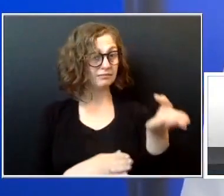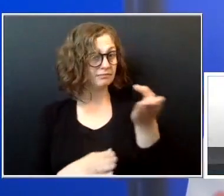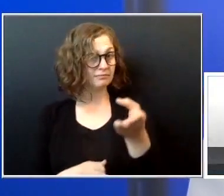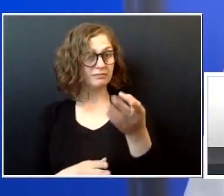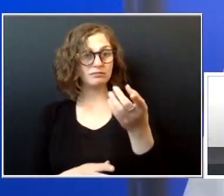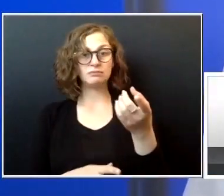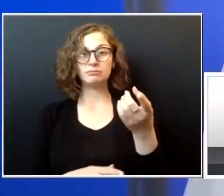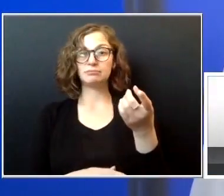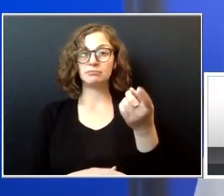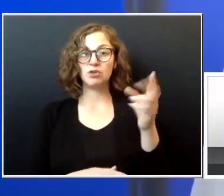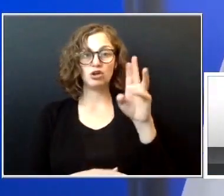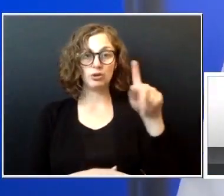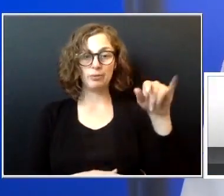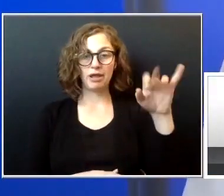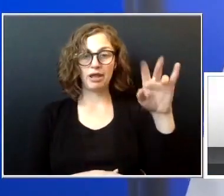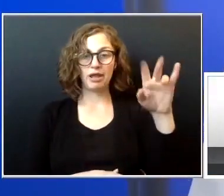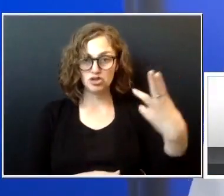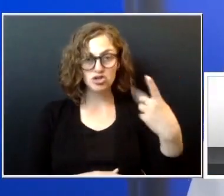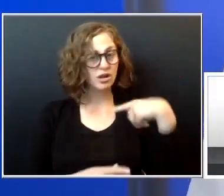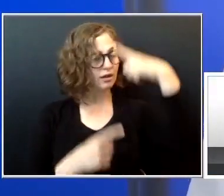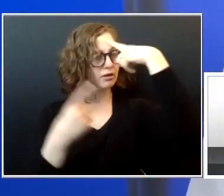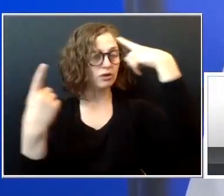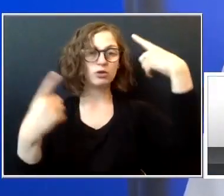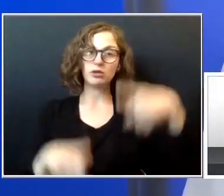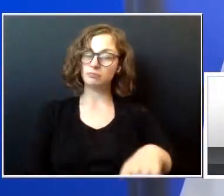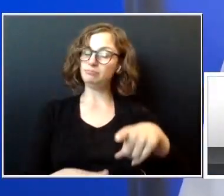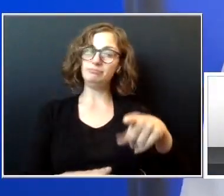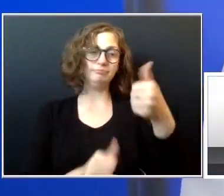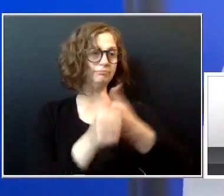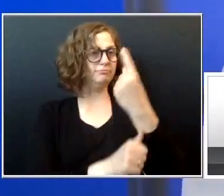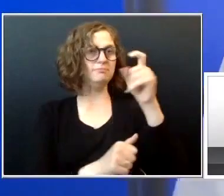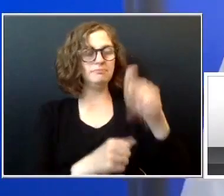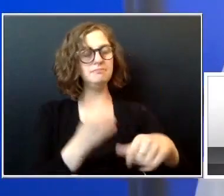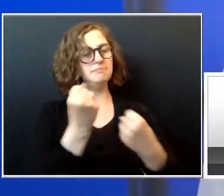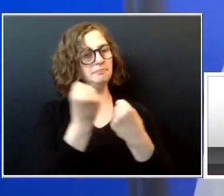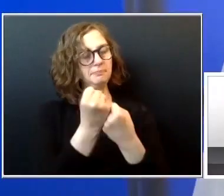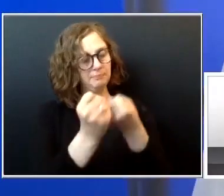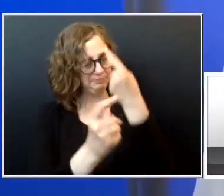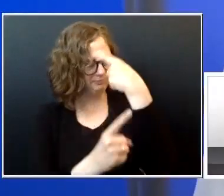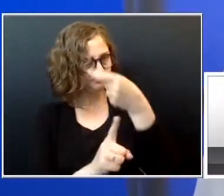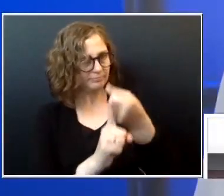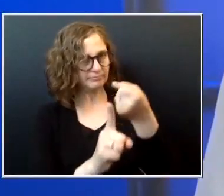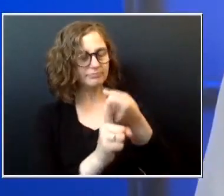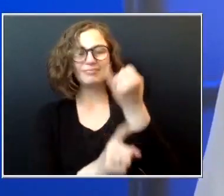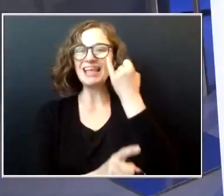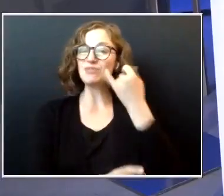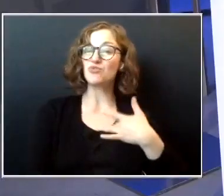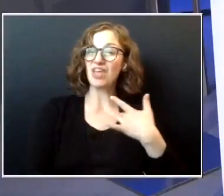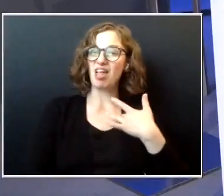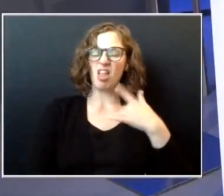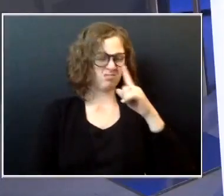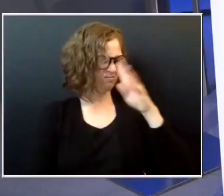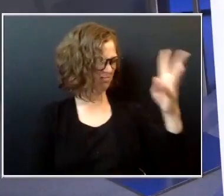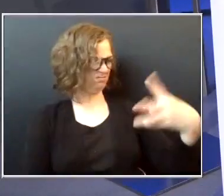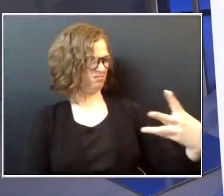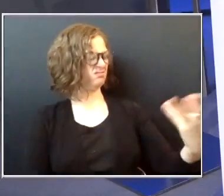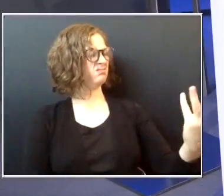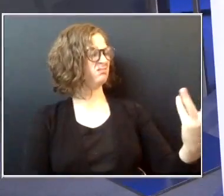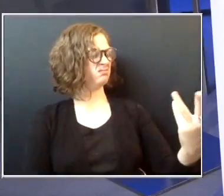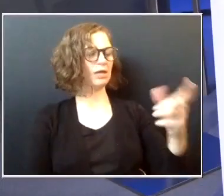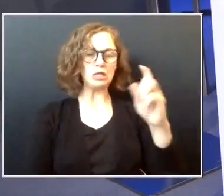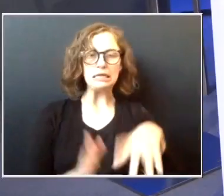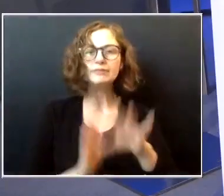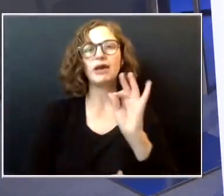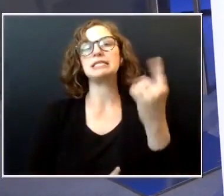that you need to be your own advocate. And if you don't feel like you're being listened to, then find somebody that will listen to you. So why aren't women being listened to? Or why do